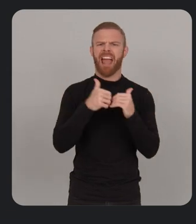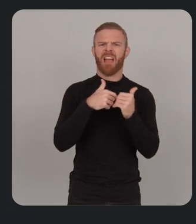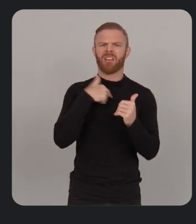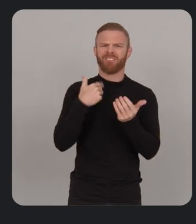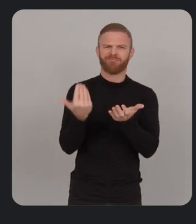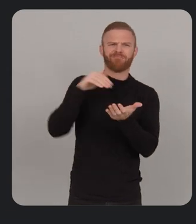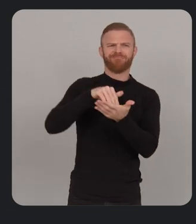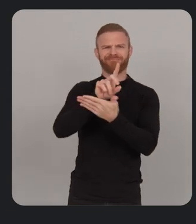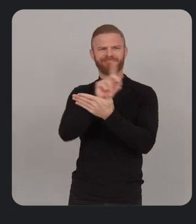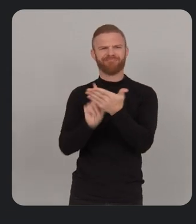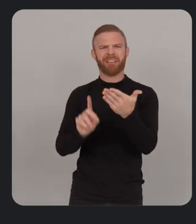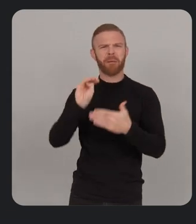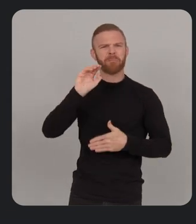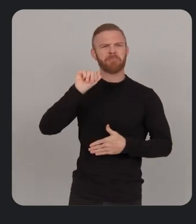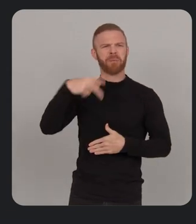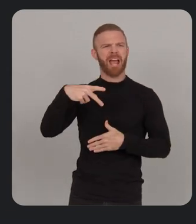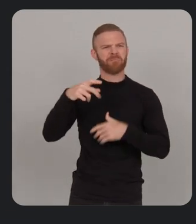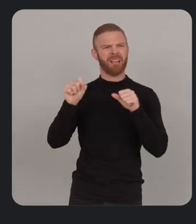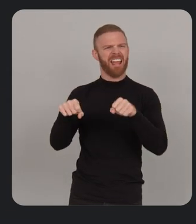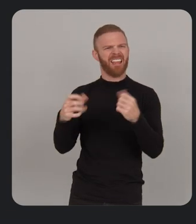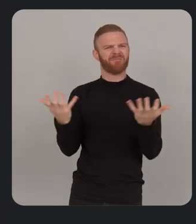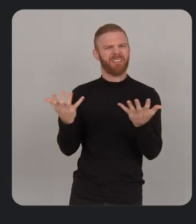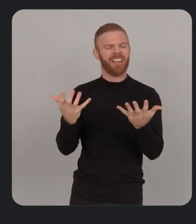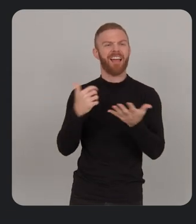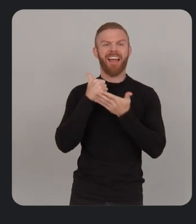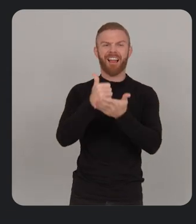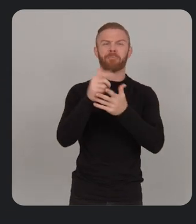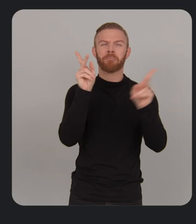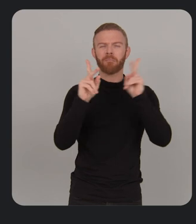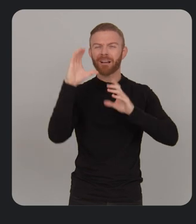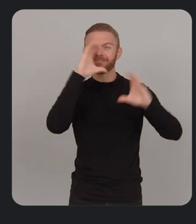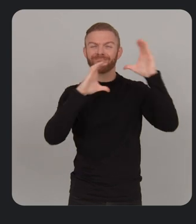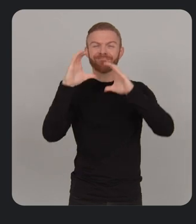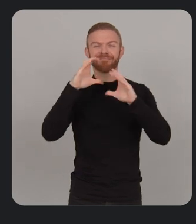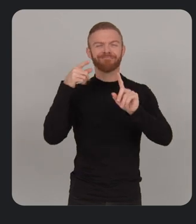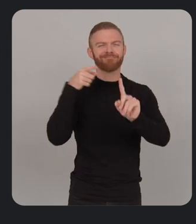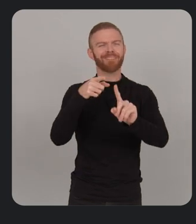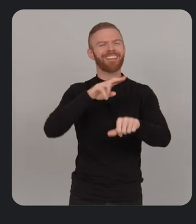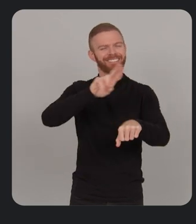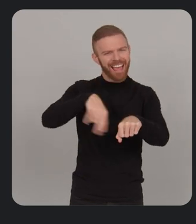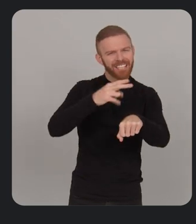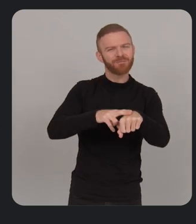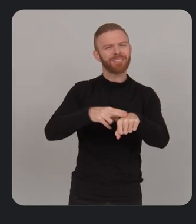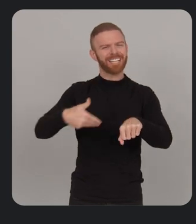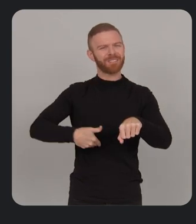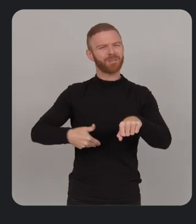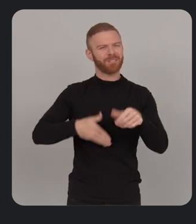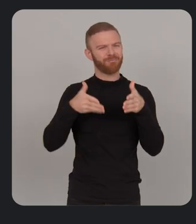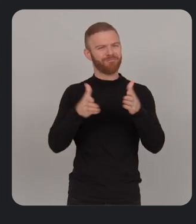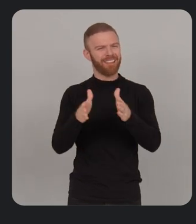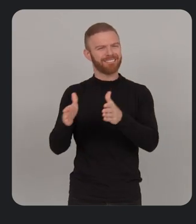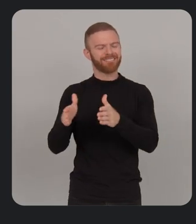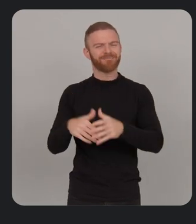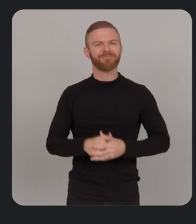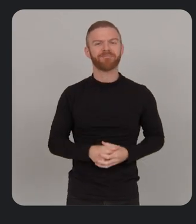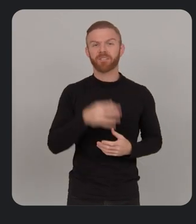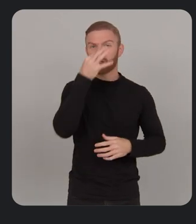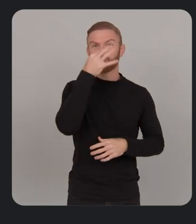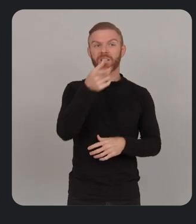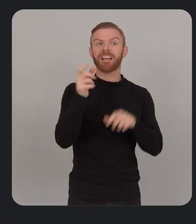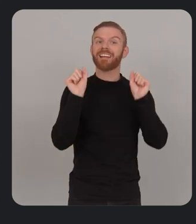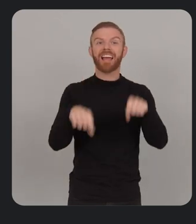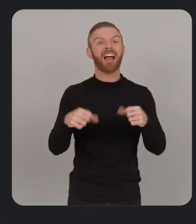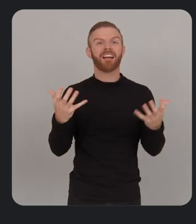we're reinventing what a map can be, helping people explore in more natural and intuitive ways. Soon,